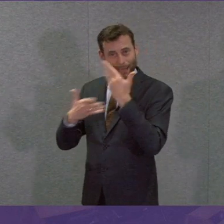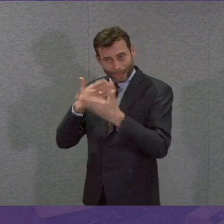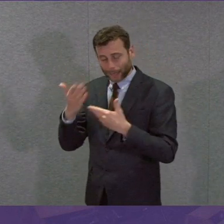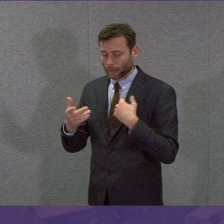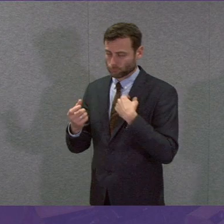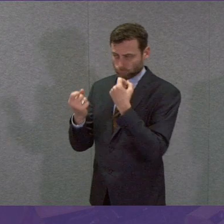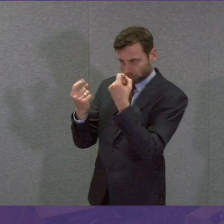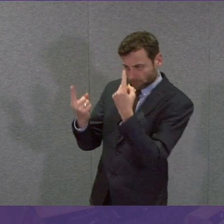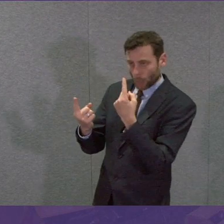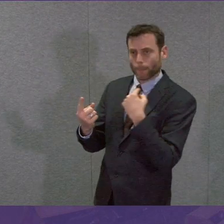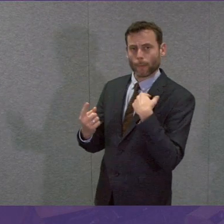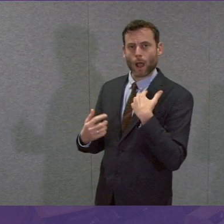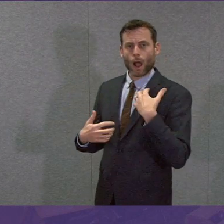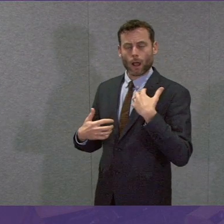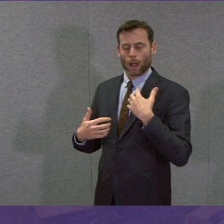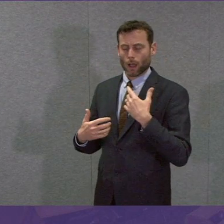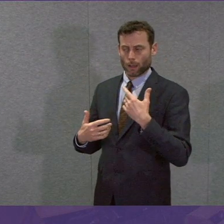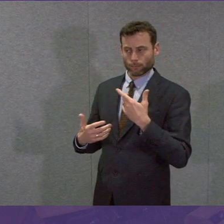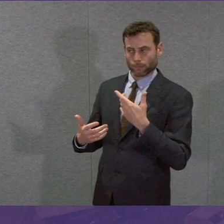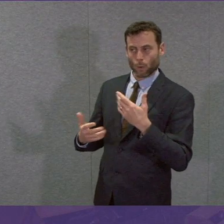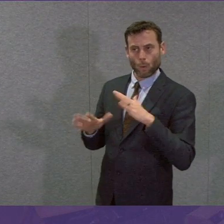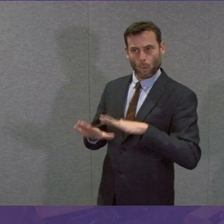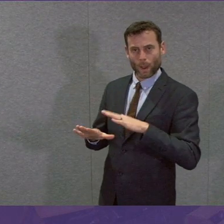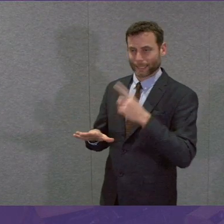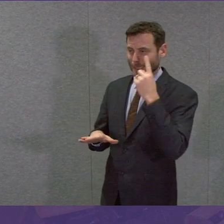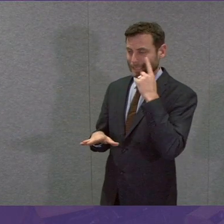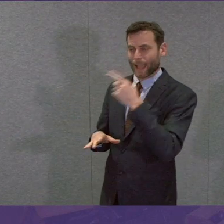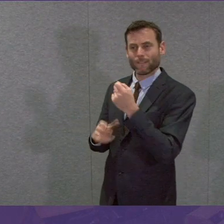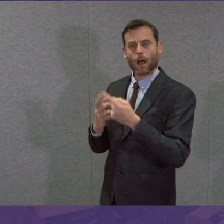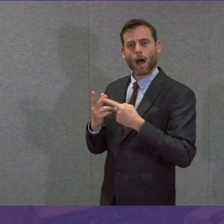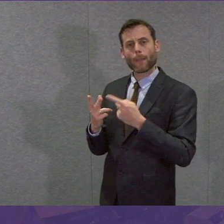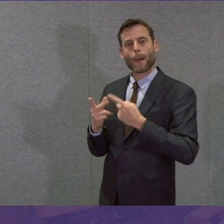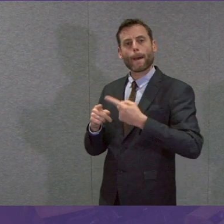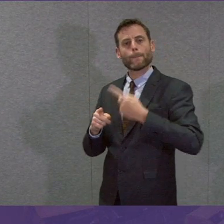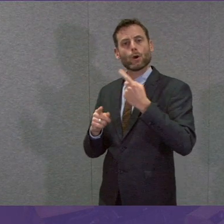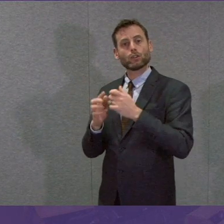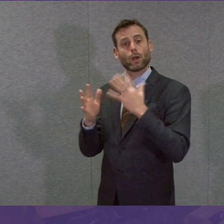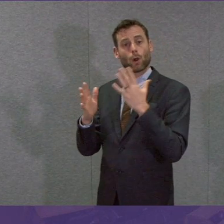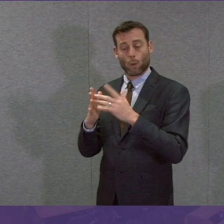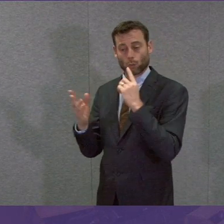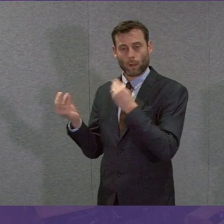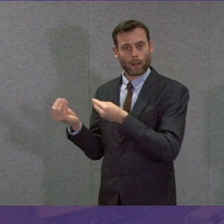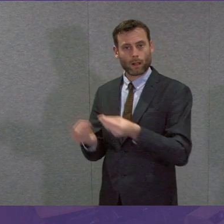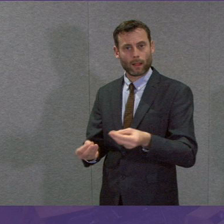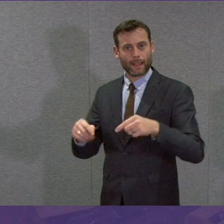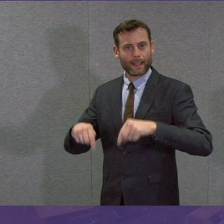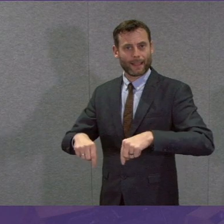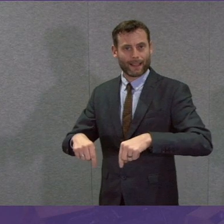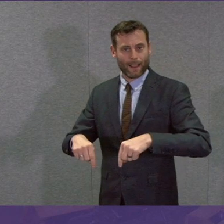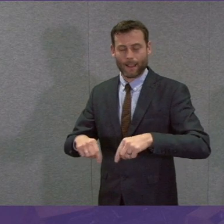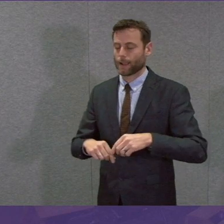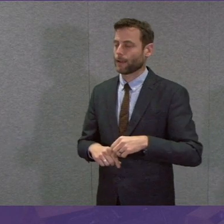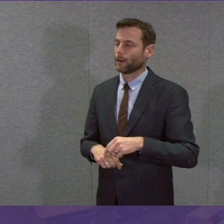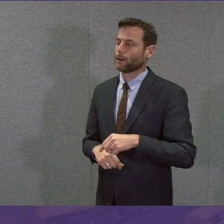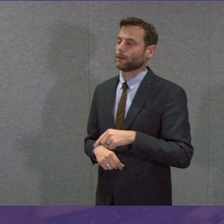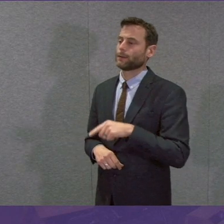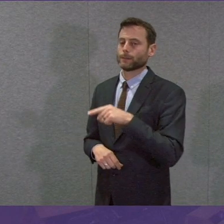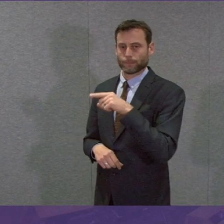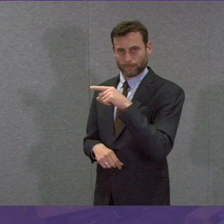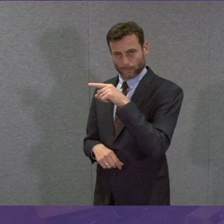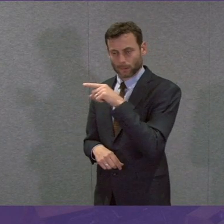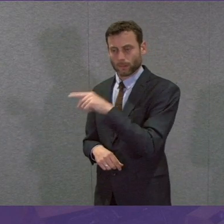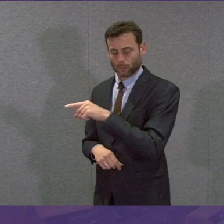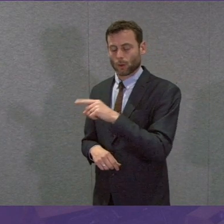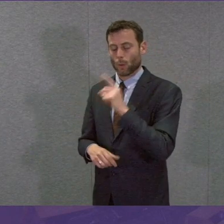the further emergency legislation coming forward, in particular the fact that he says we will embed such reporting and